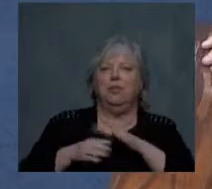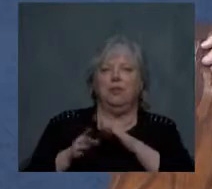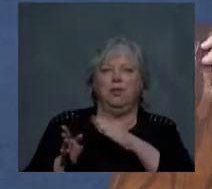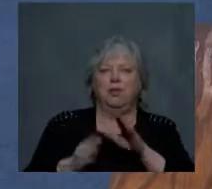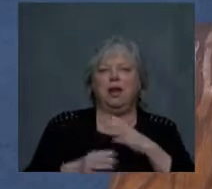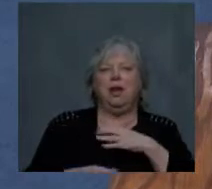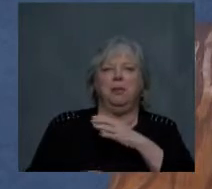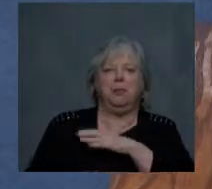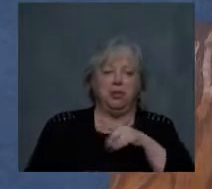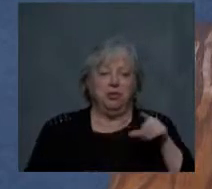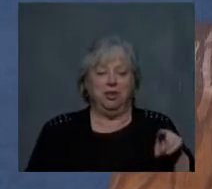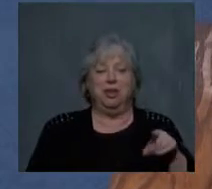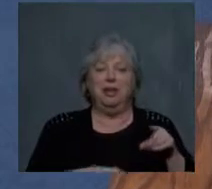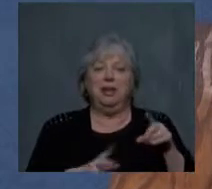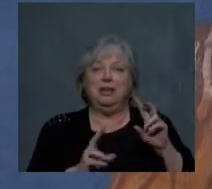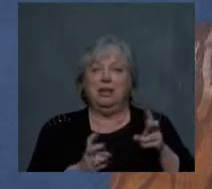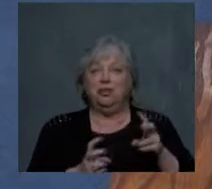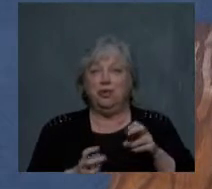the Planning Commission.